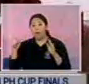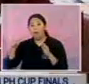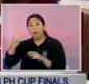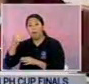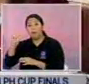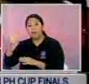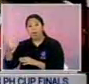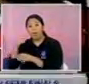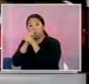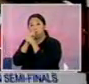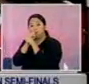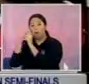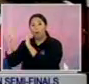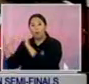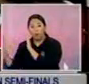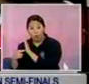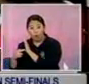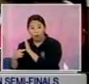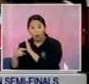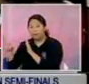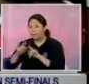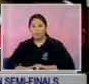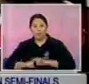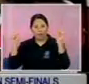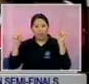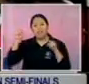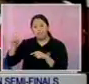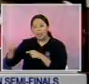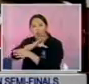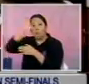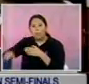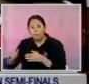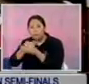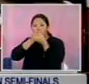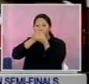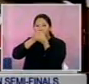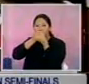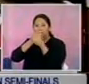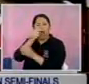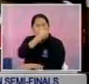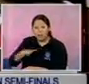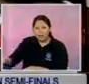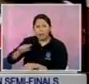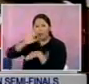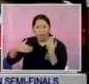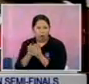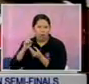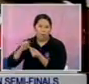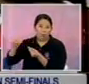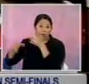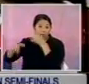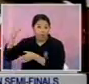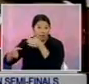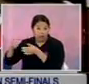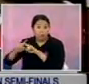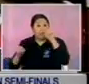eh, tatakpan mo yung bibig, no, in layman's term. At hindi pwede magsalita anything and everything about that case. Yung